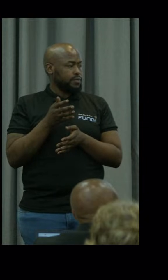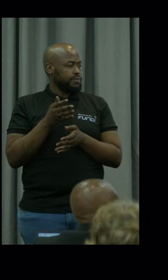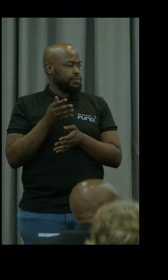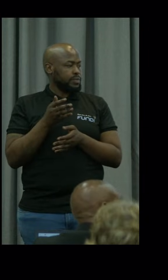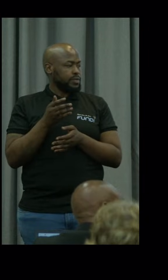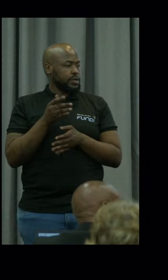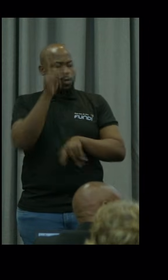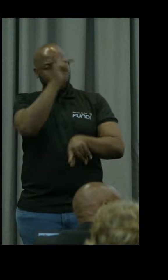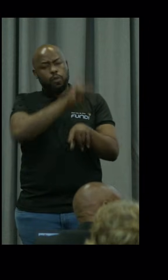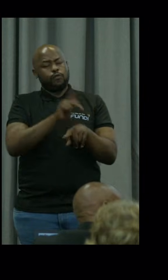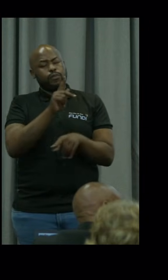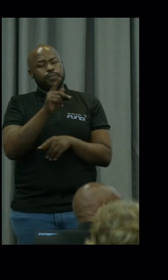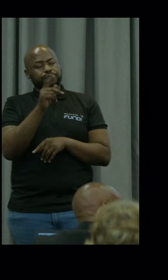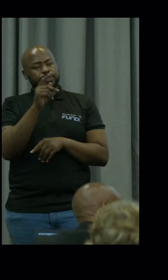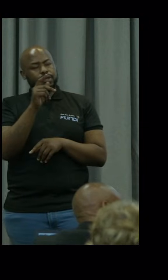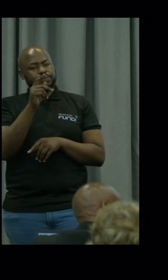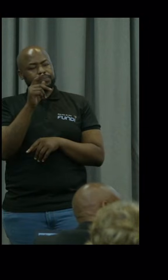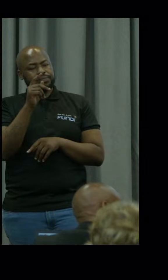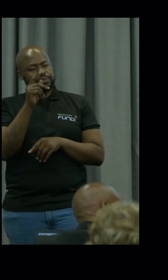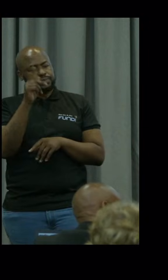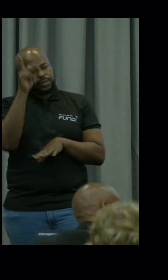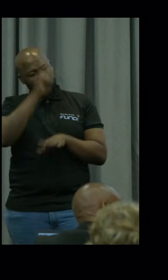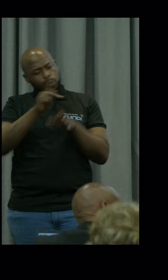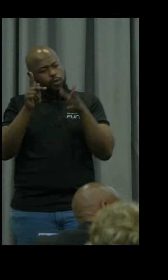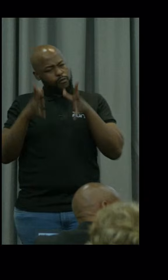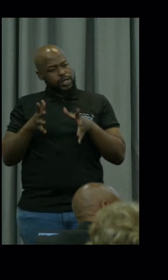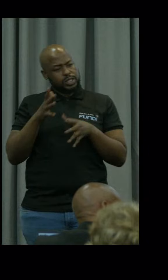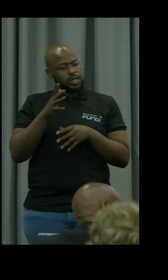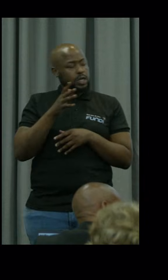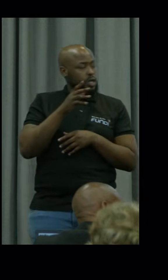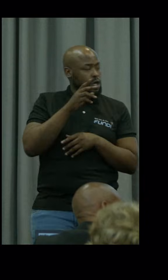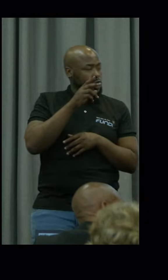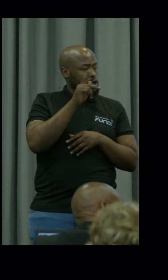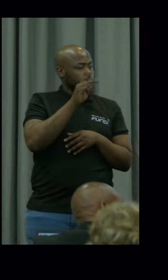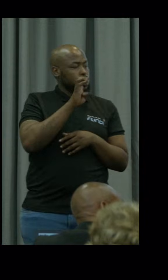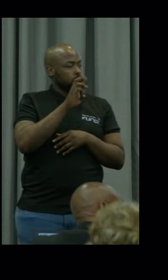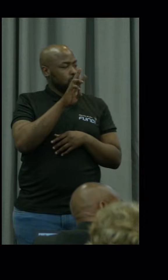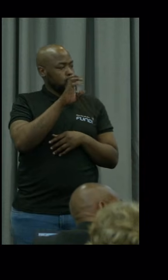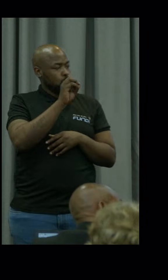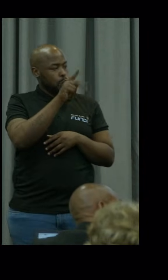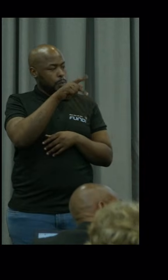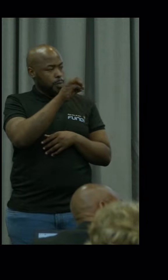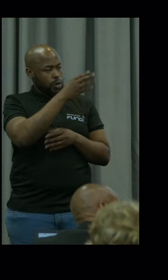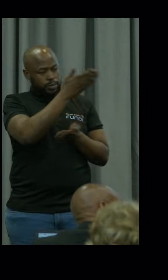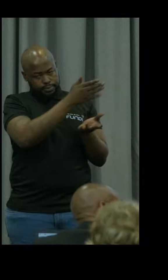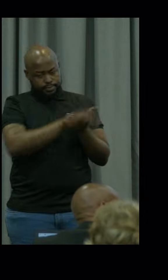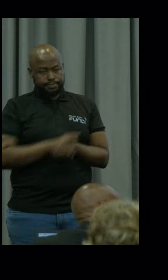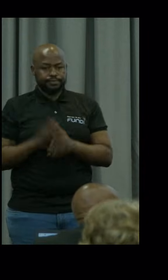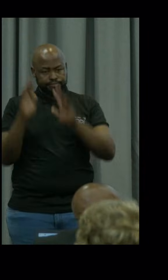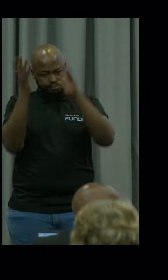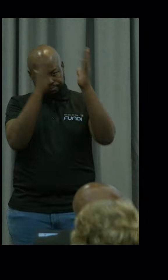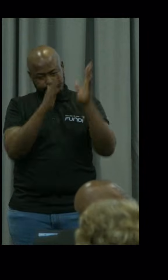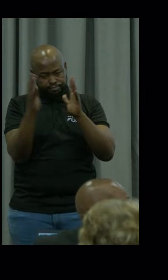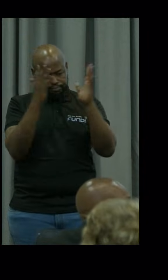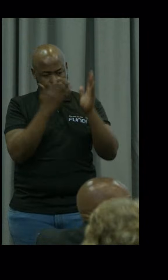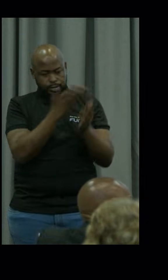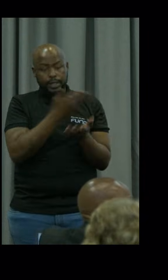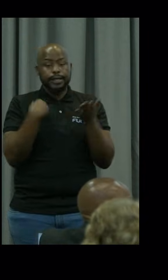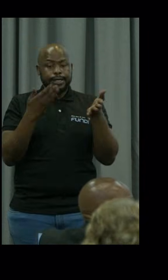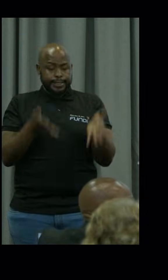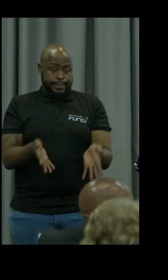please stand, sir. I really like the people to see you. All right, so thank you very much. He's